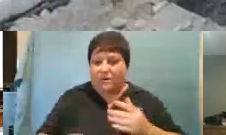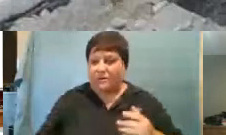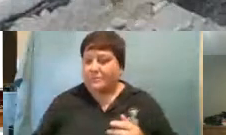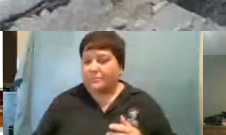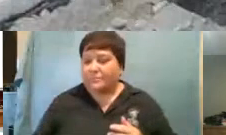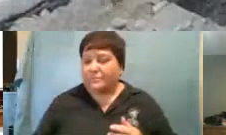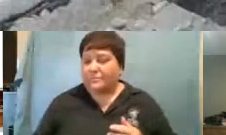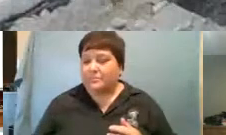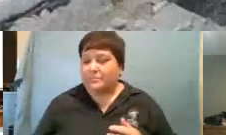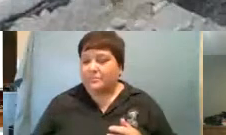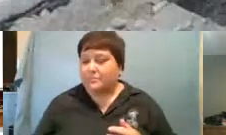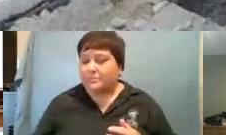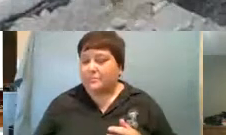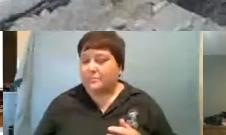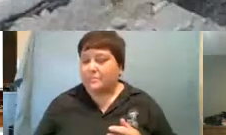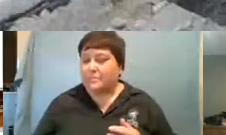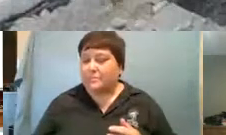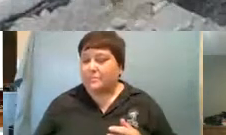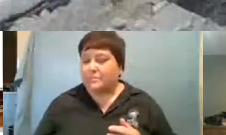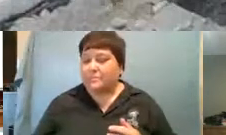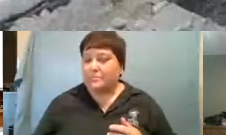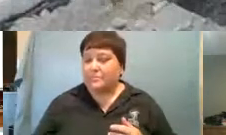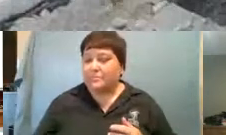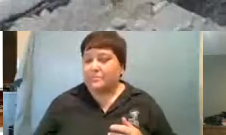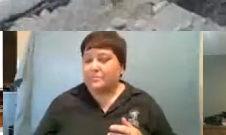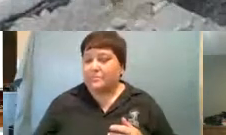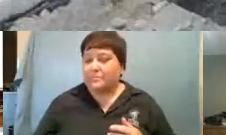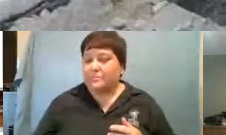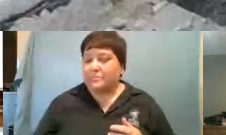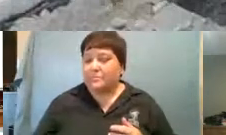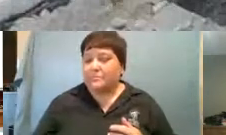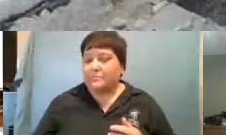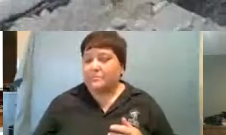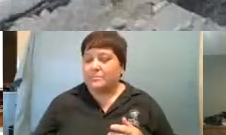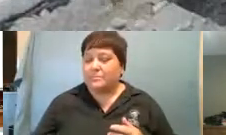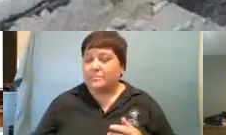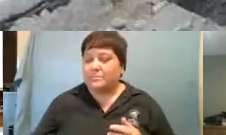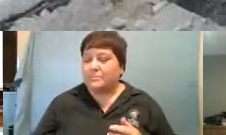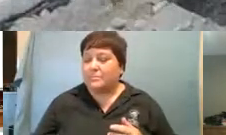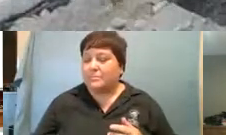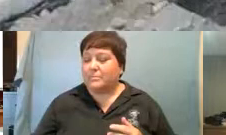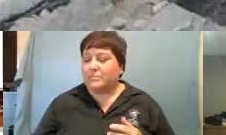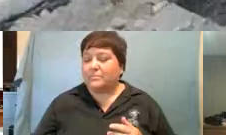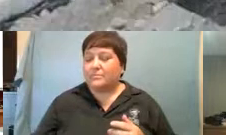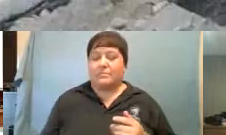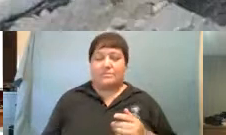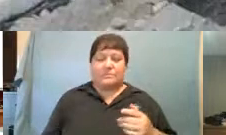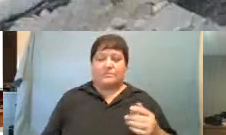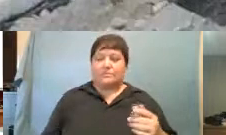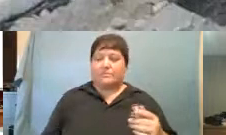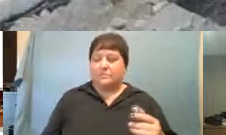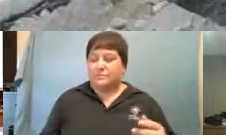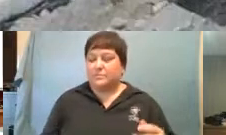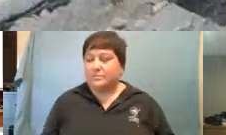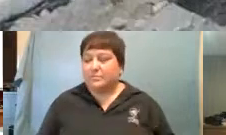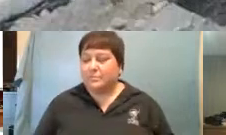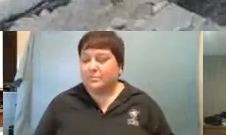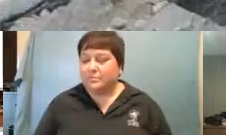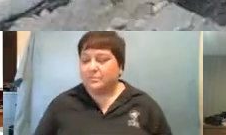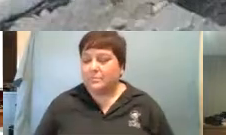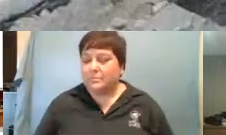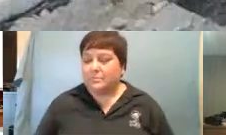So as you can imagine, this is a grueling preseason at Transy, and all we can think about is, man, I can't wait for that first